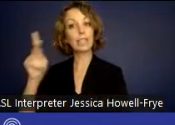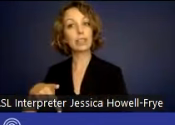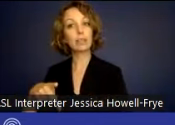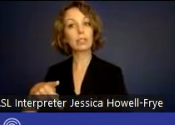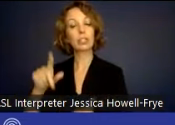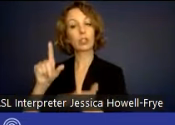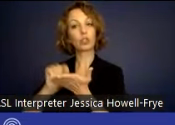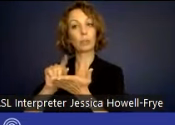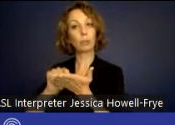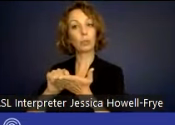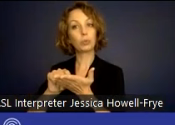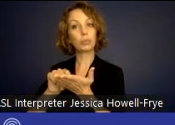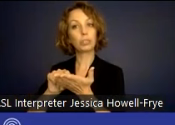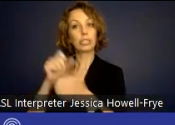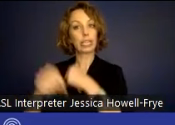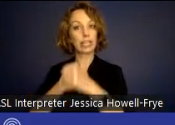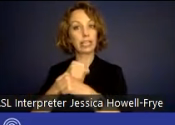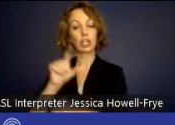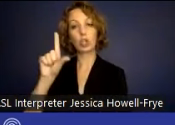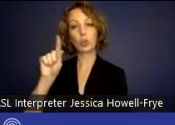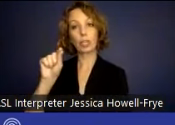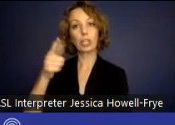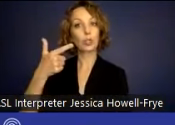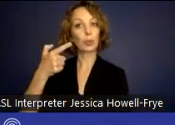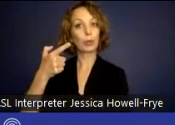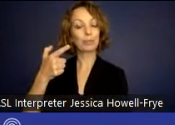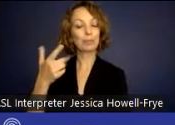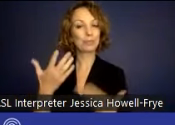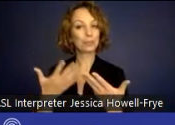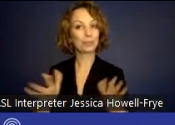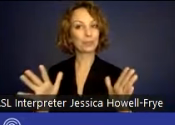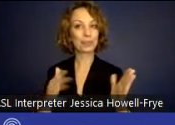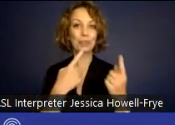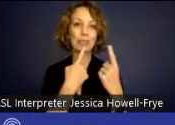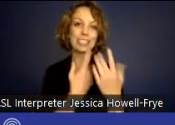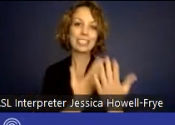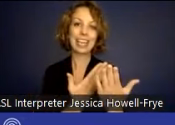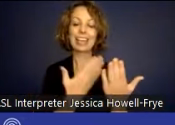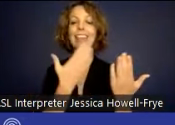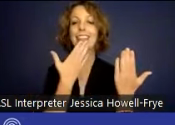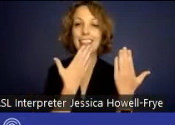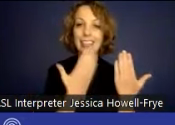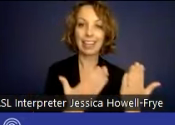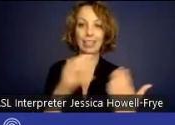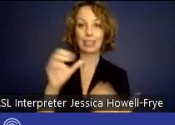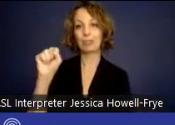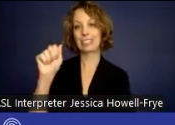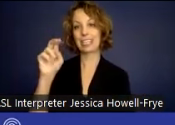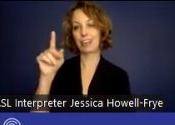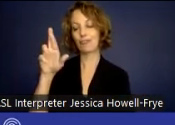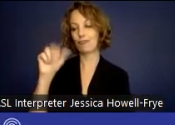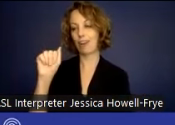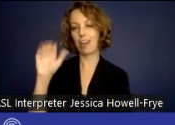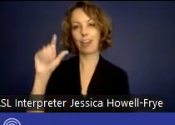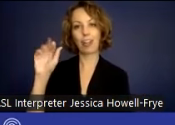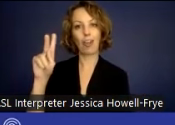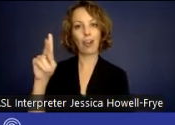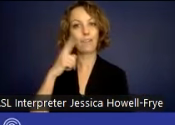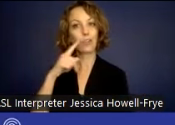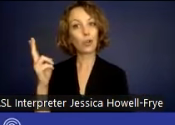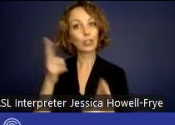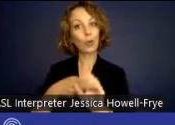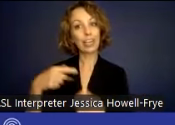in 2021. So I just want to say thank you, Sandra Clark, for joining us, and I will pass the mic on